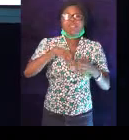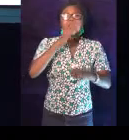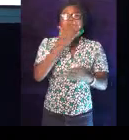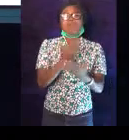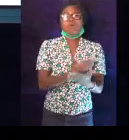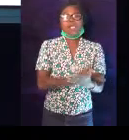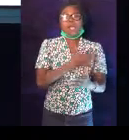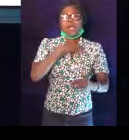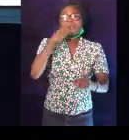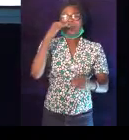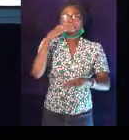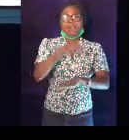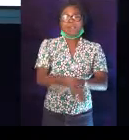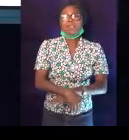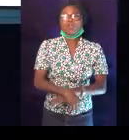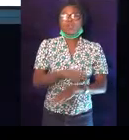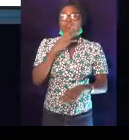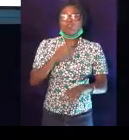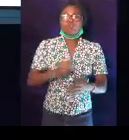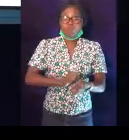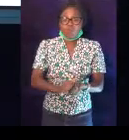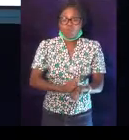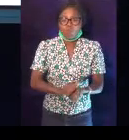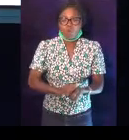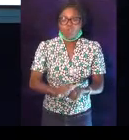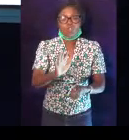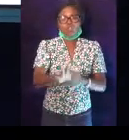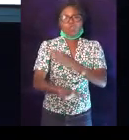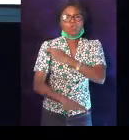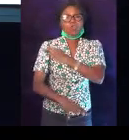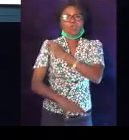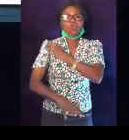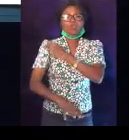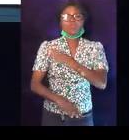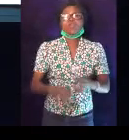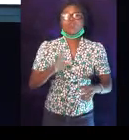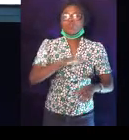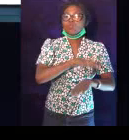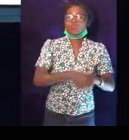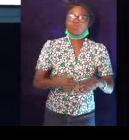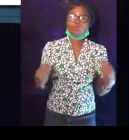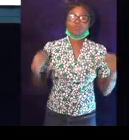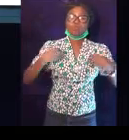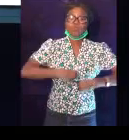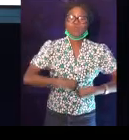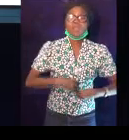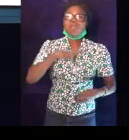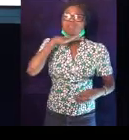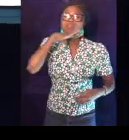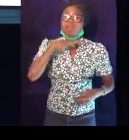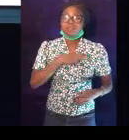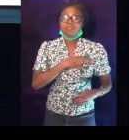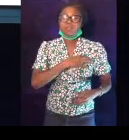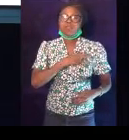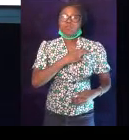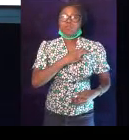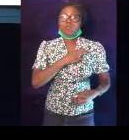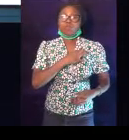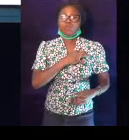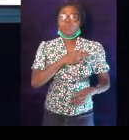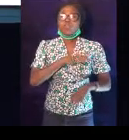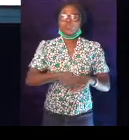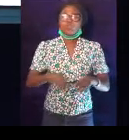I hope you will change to that. Good. Then you wash your clothes. You don't wear dirty clothes. Dirty clothes will really